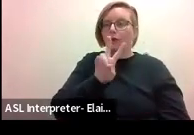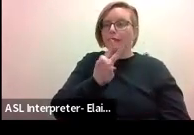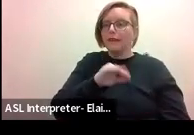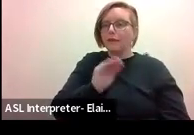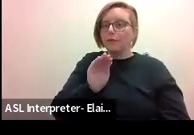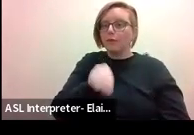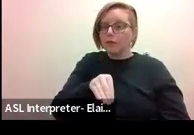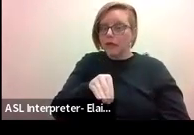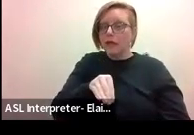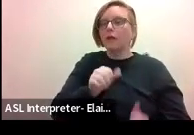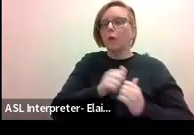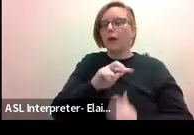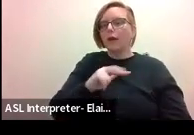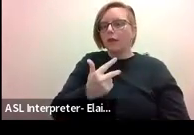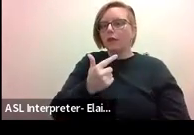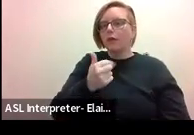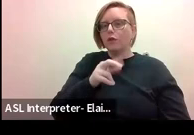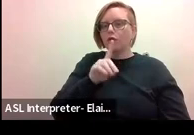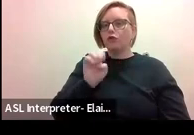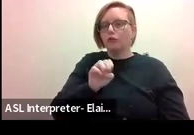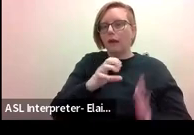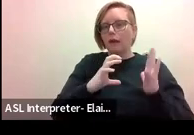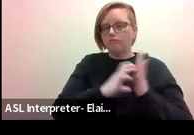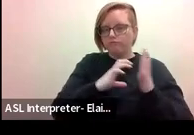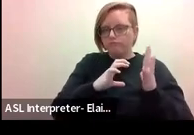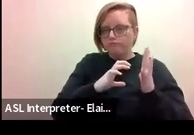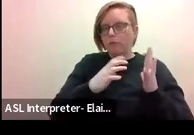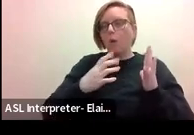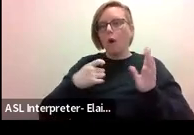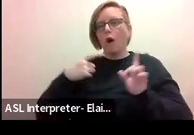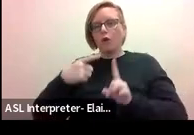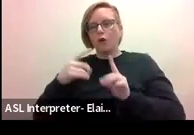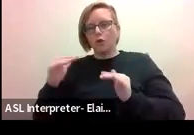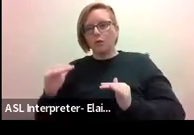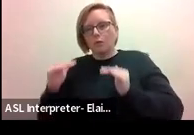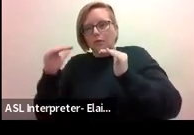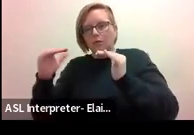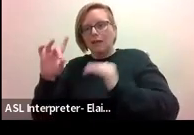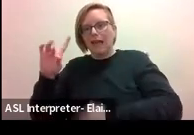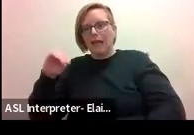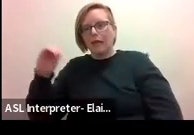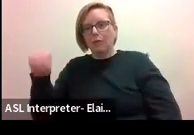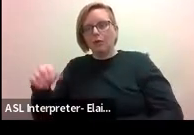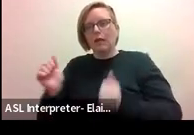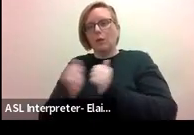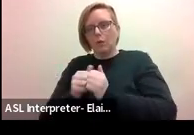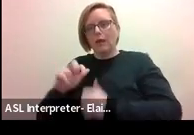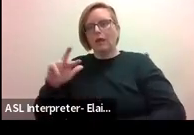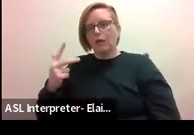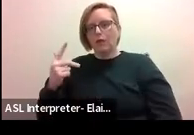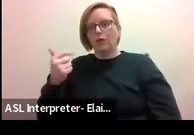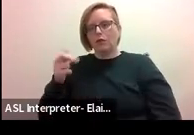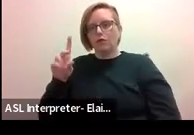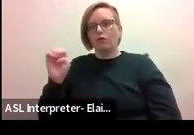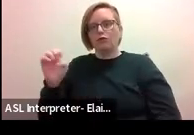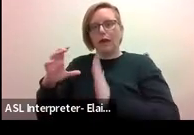37% with a third grade passage, and we want her to get to 80% with a third grade passage. Nice.